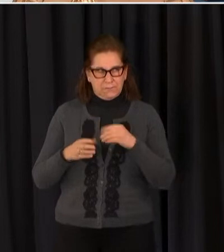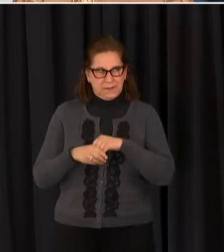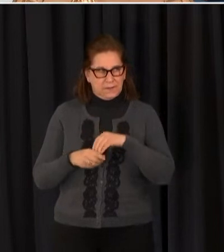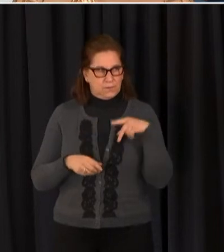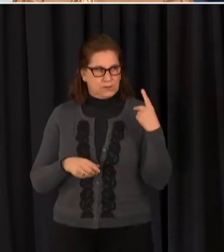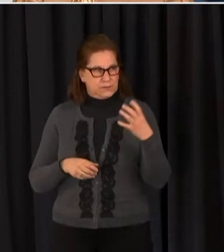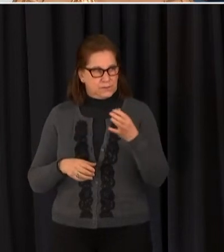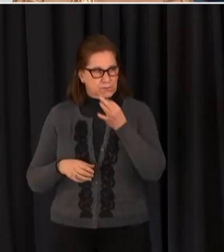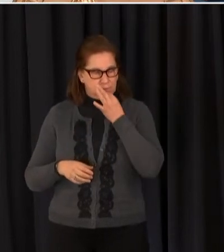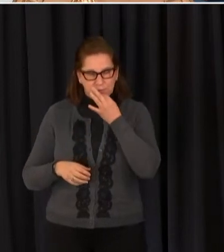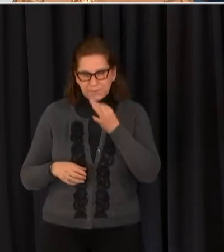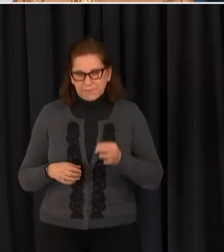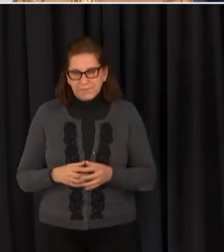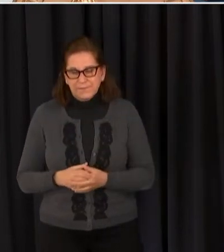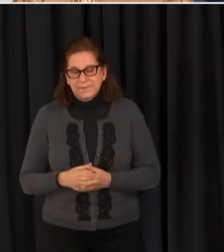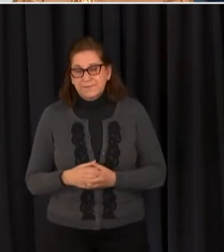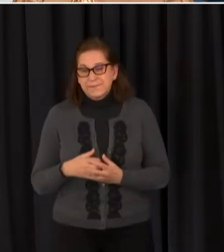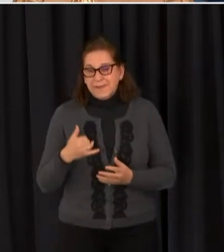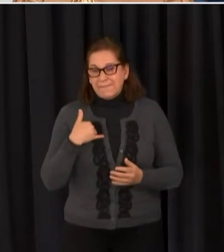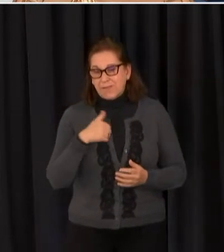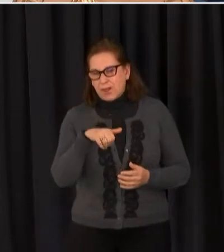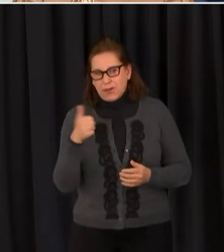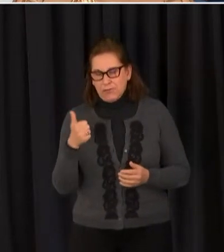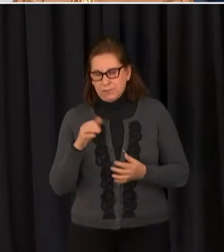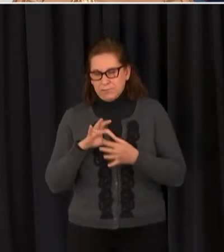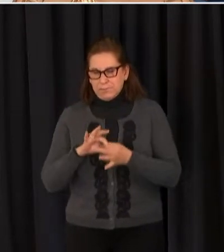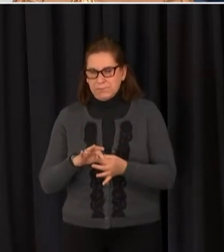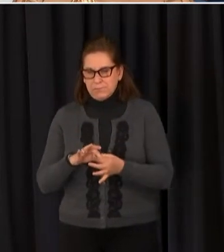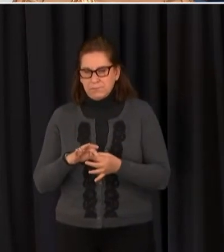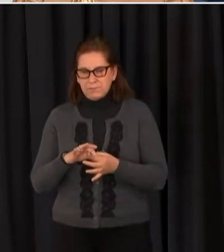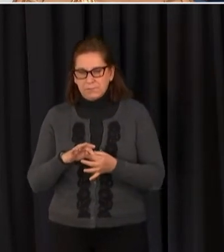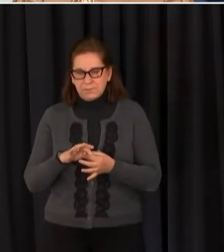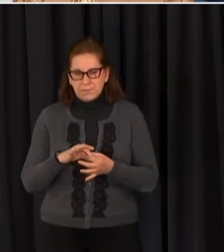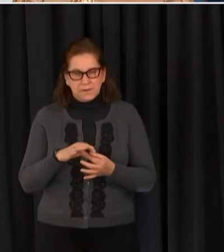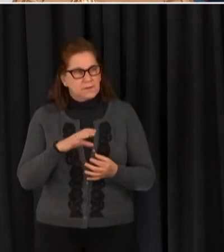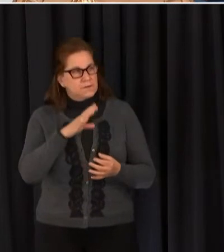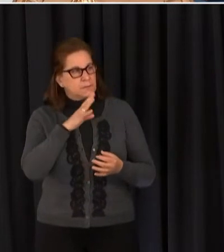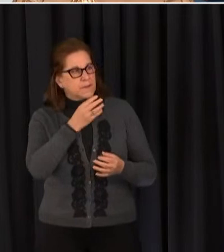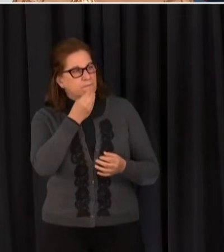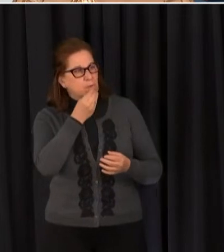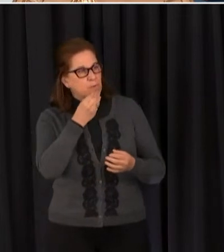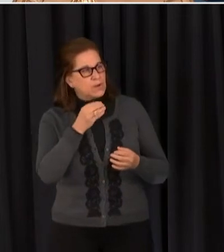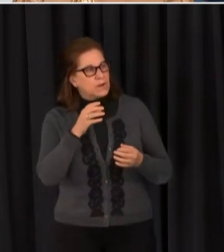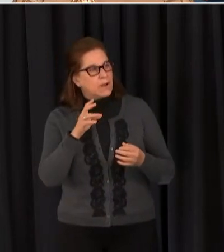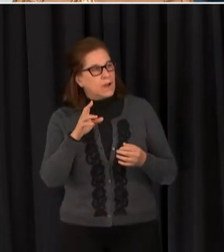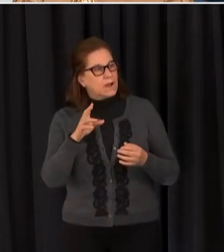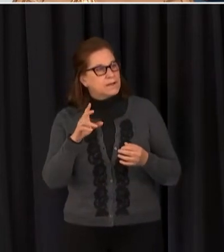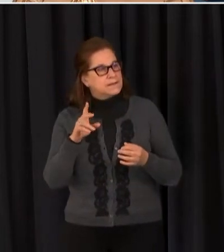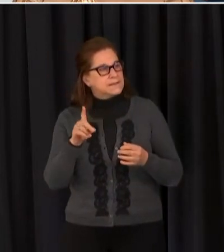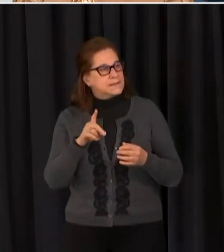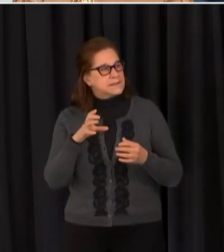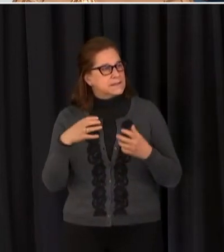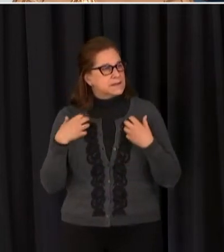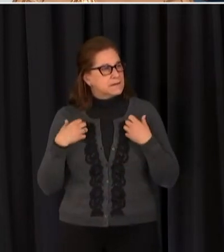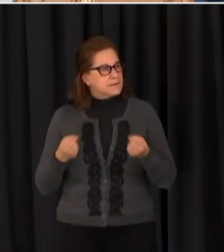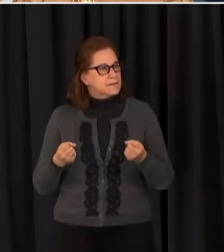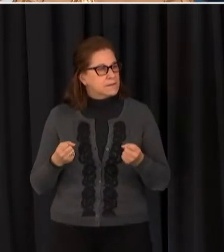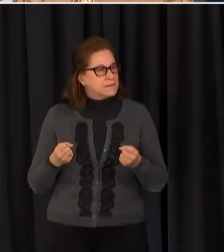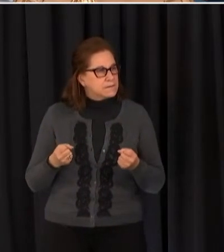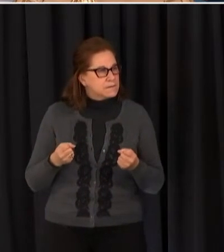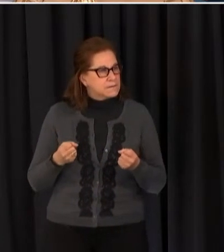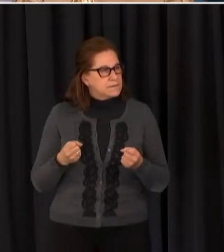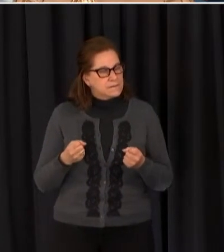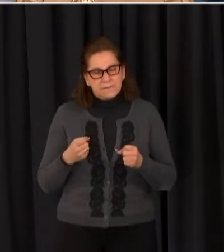also want to mention some other guidance that DC Health has issued recently.